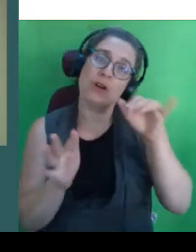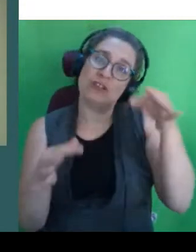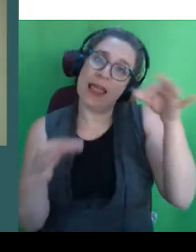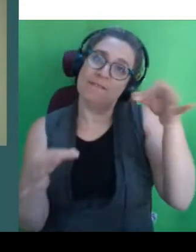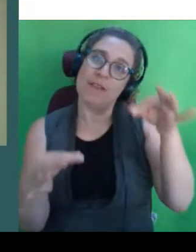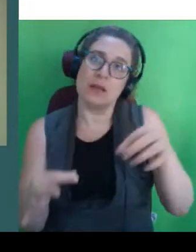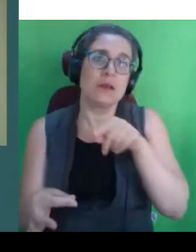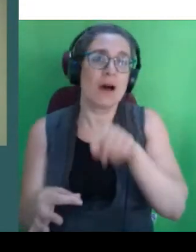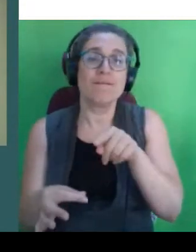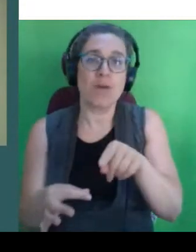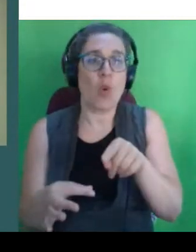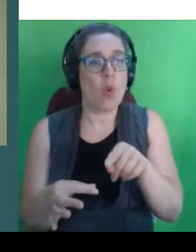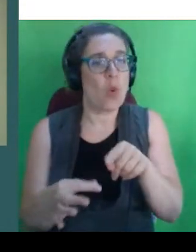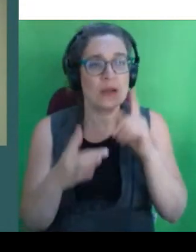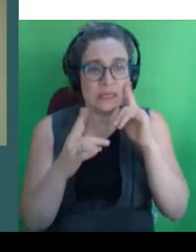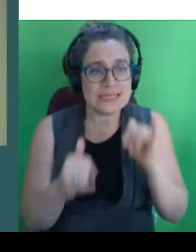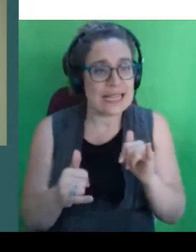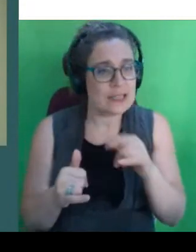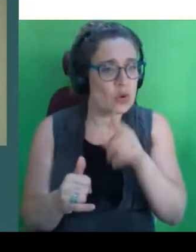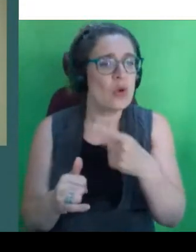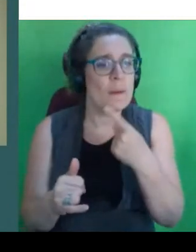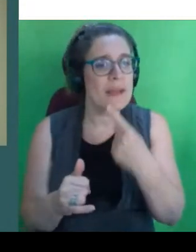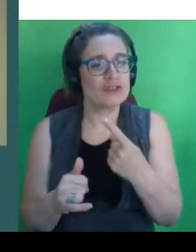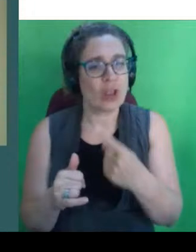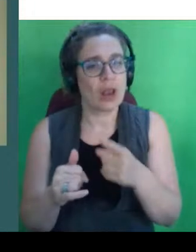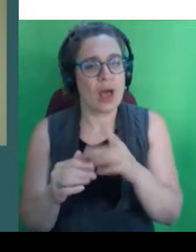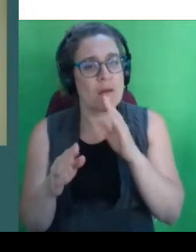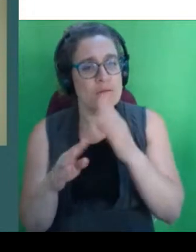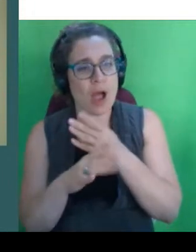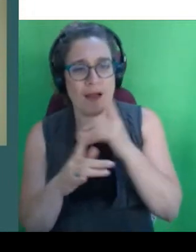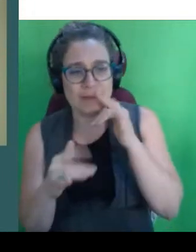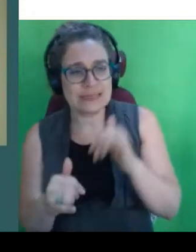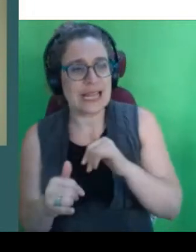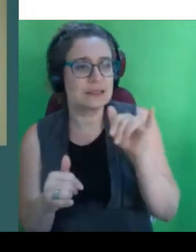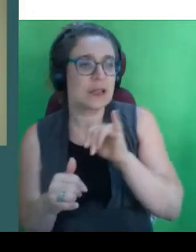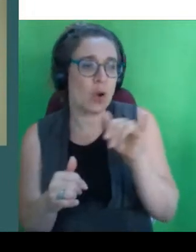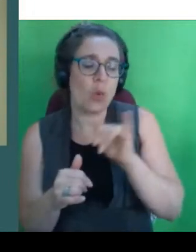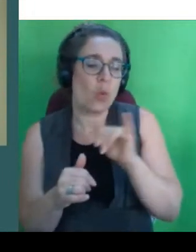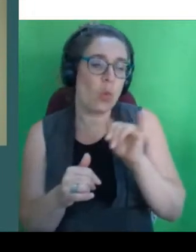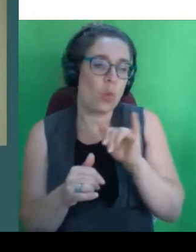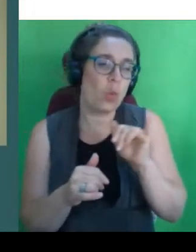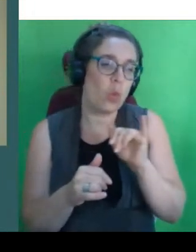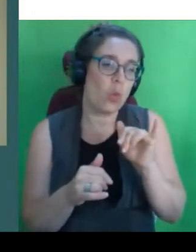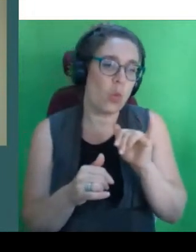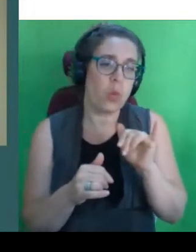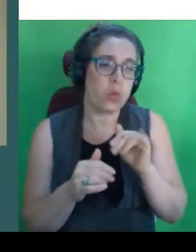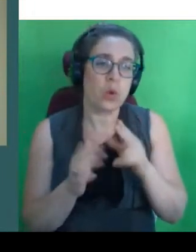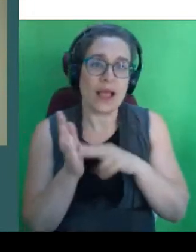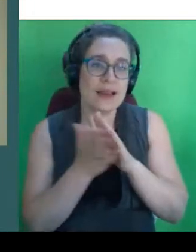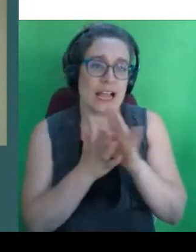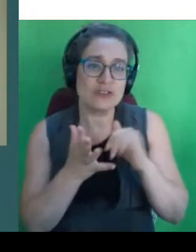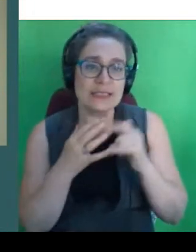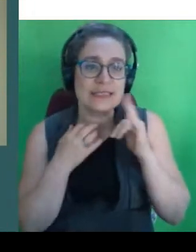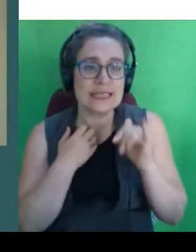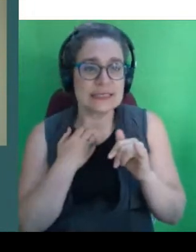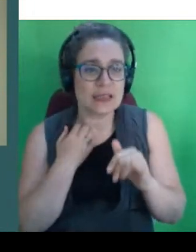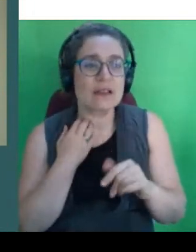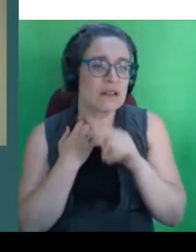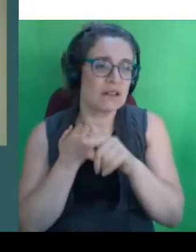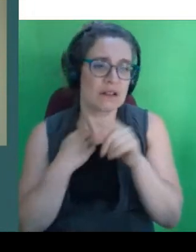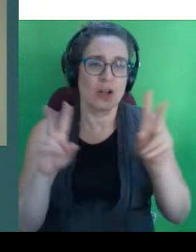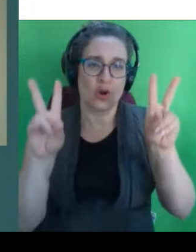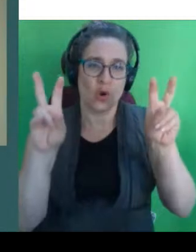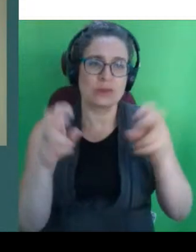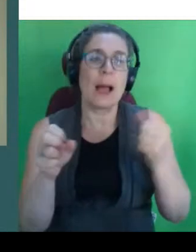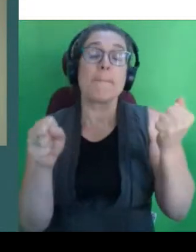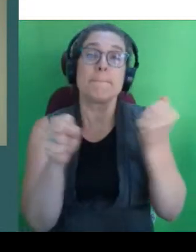that you mentioned? And that was the one about Sense About Science? Yes, Sense About Science, and it's Making Sense of Allergies.